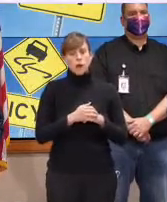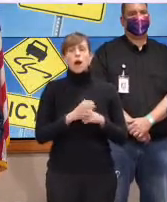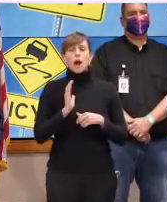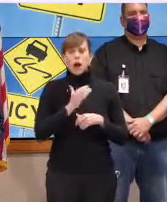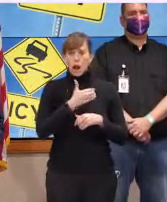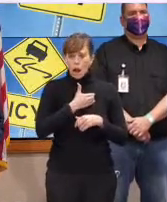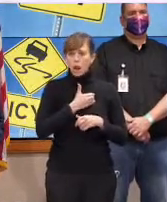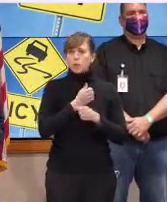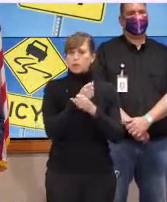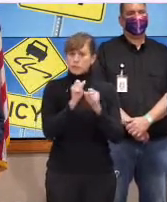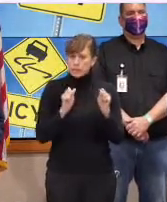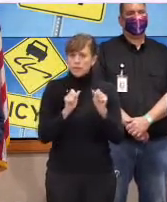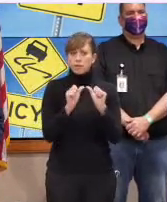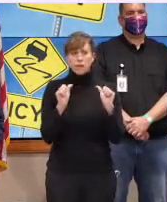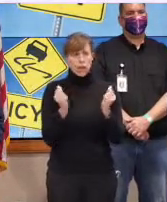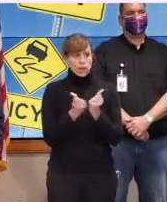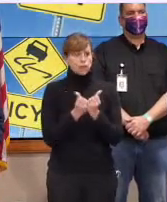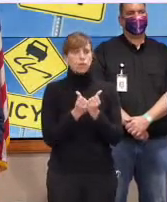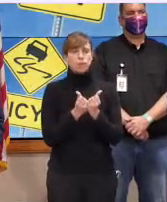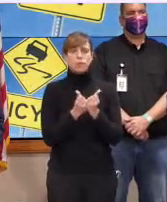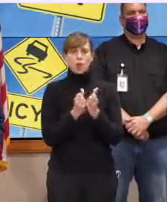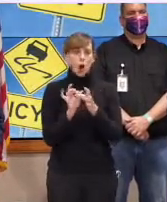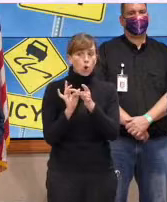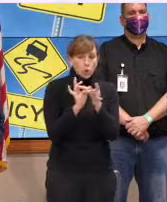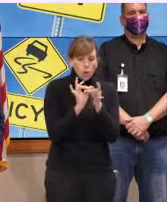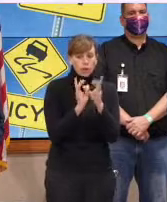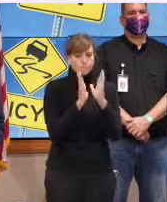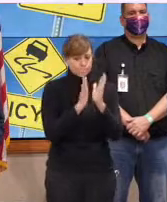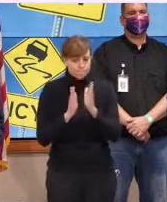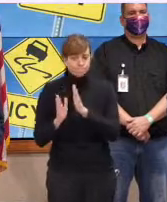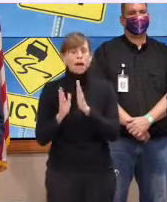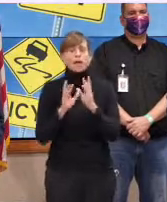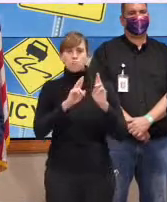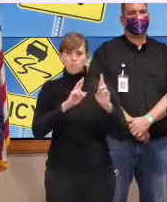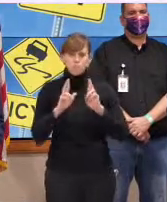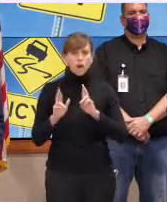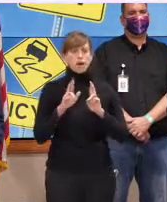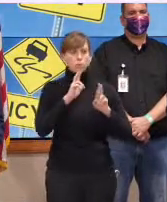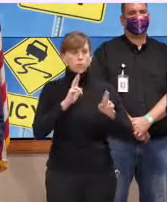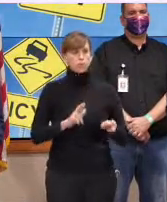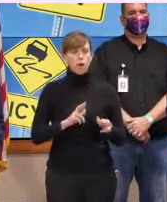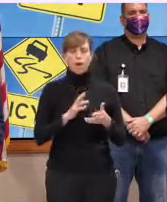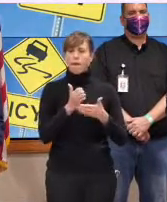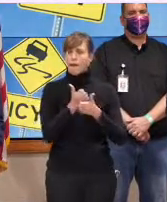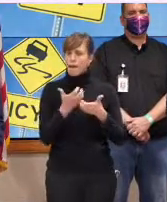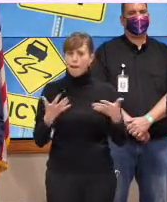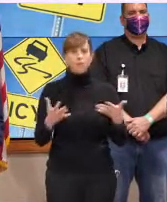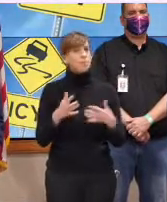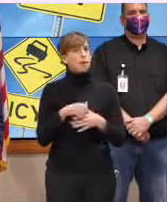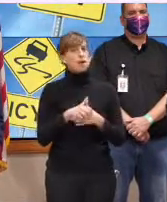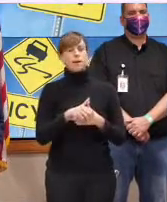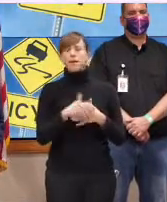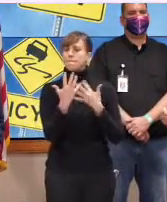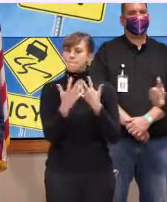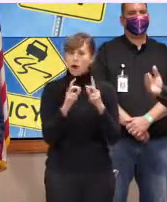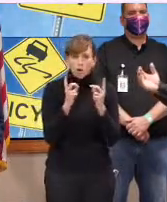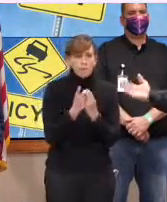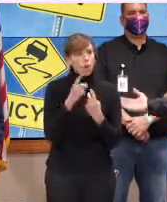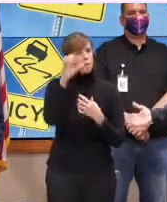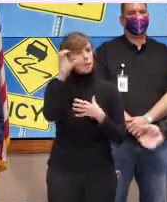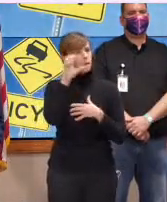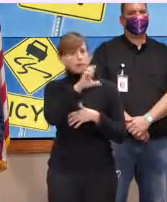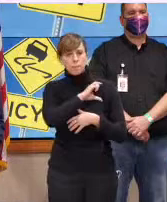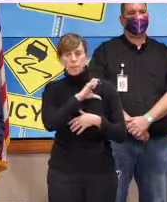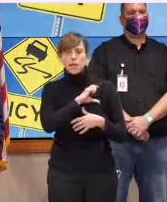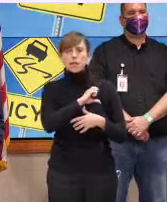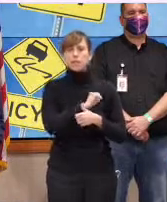are coordinating and fully staffed and prepared to respond, from fire department to police department, public works. We're in